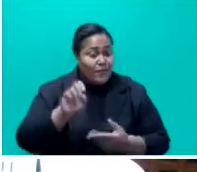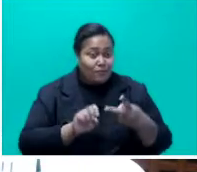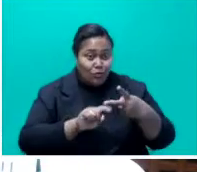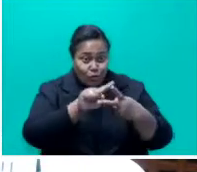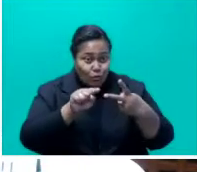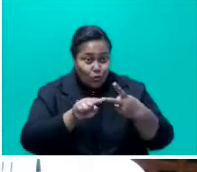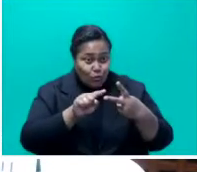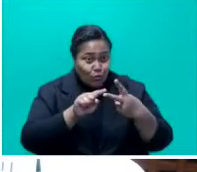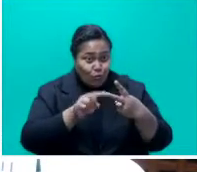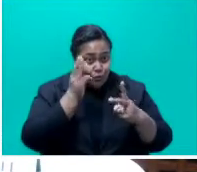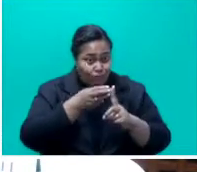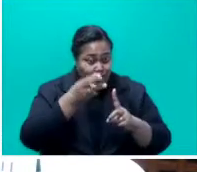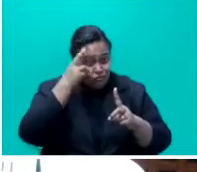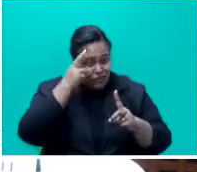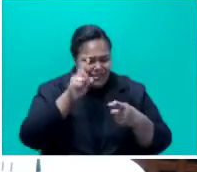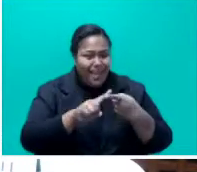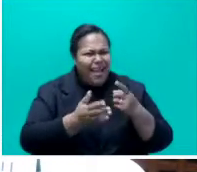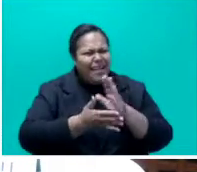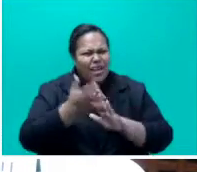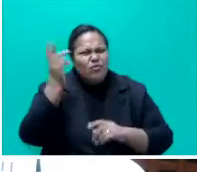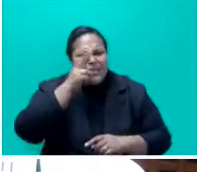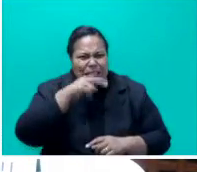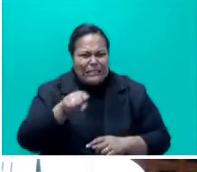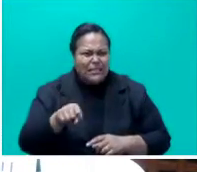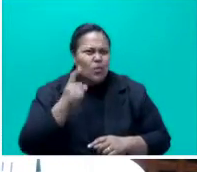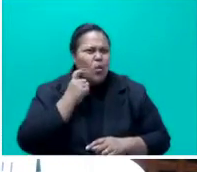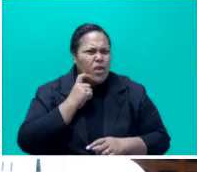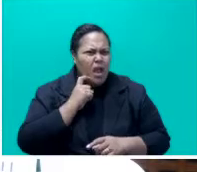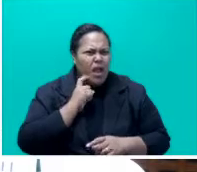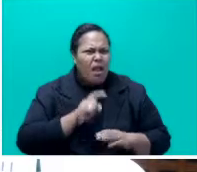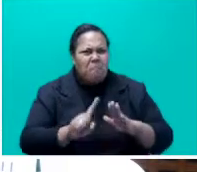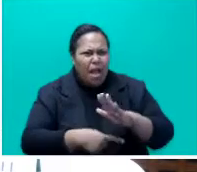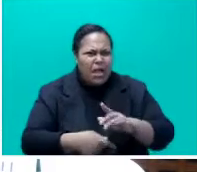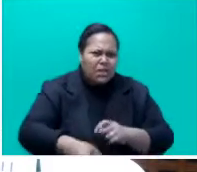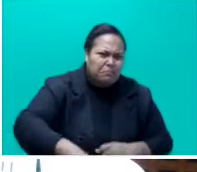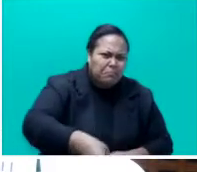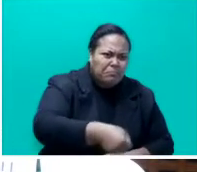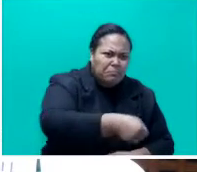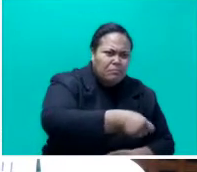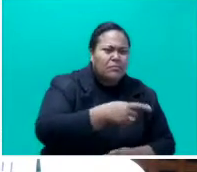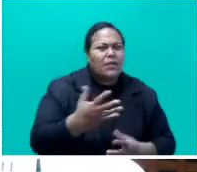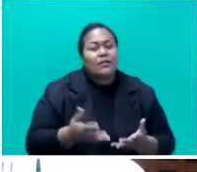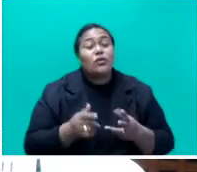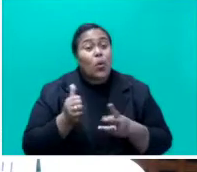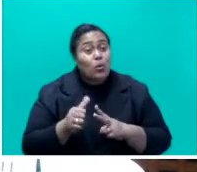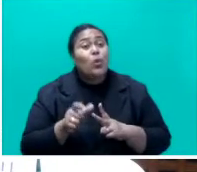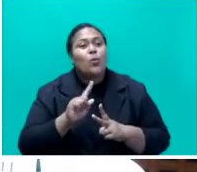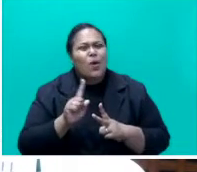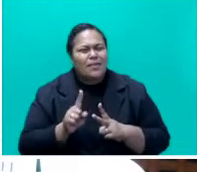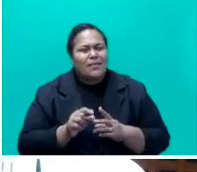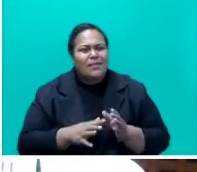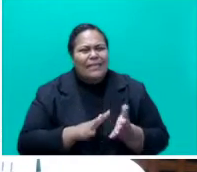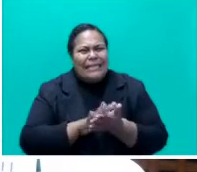high-risk water source, and the other one is high-risk sanitation. There